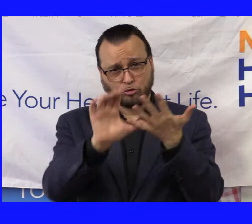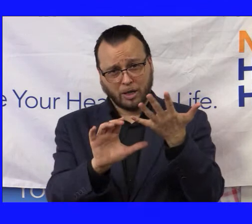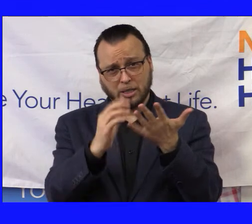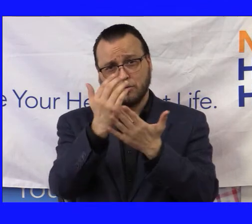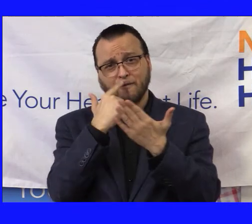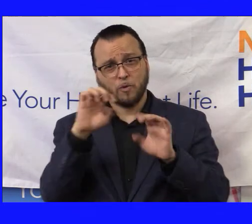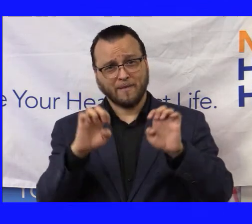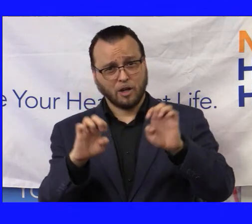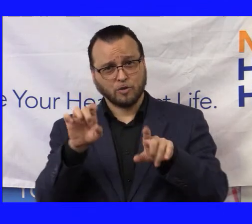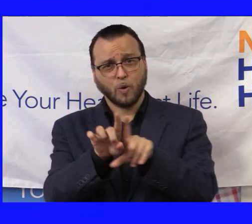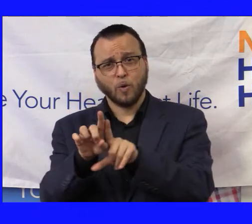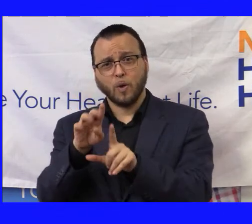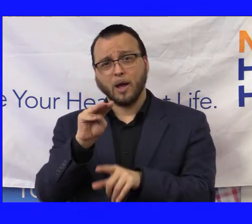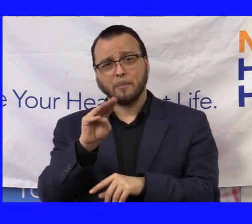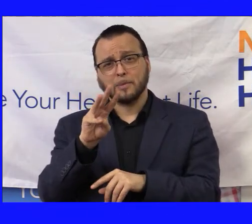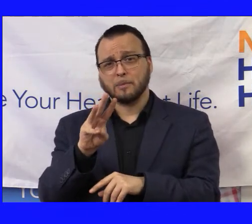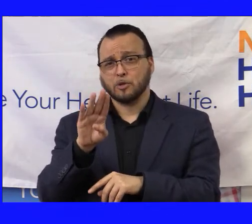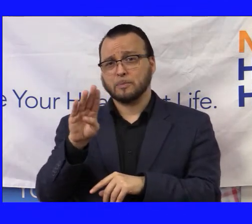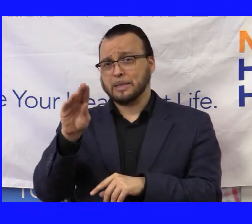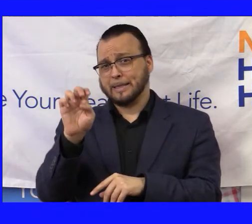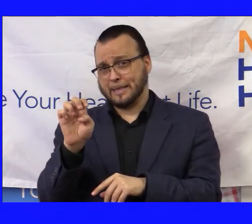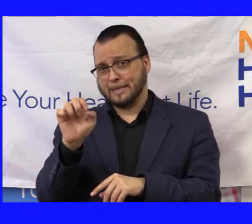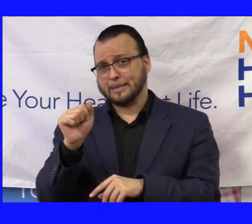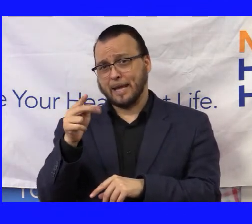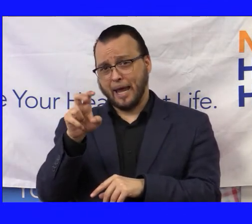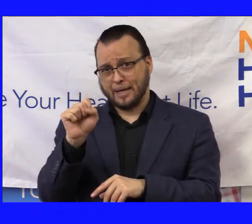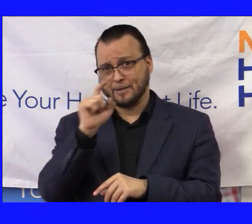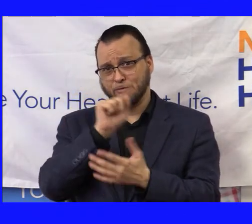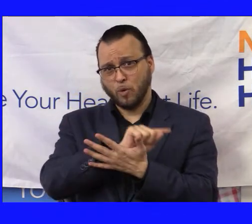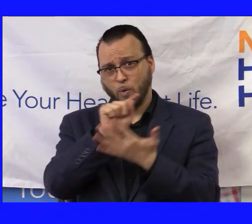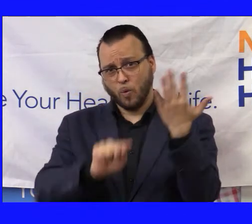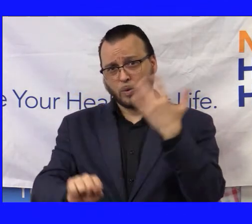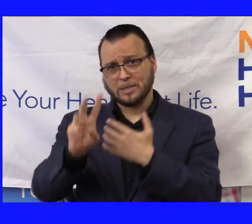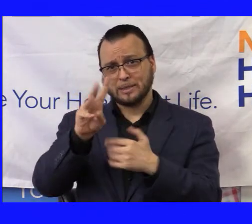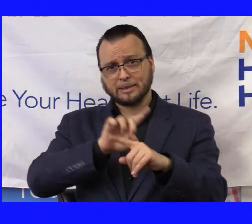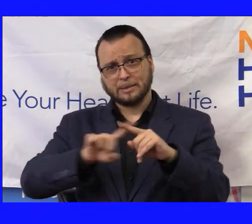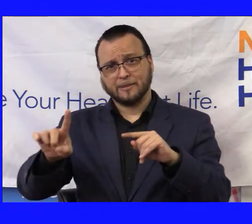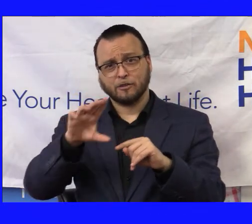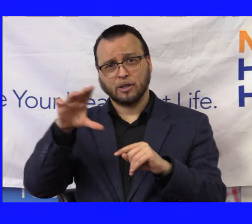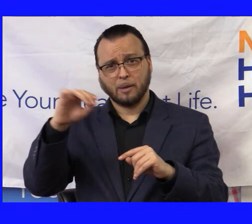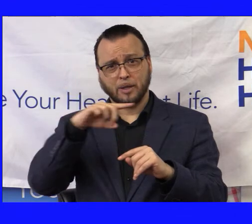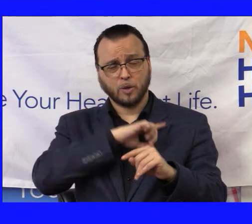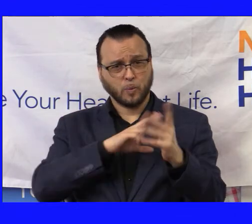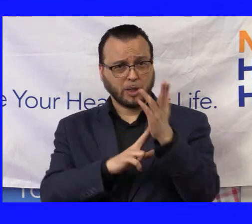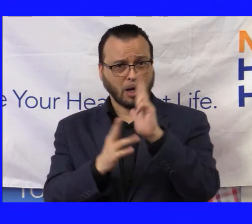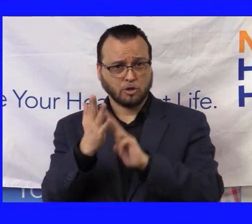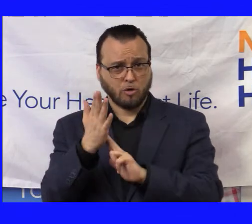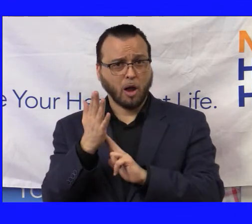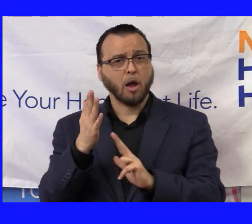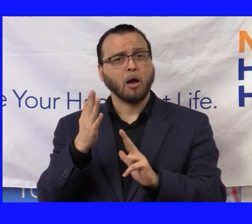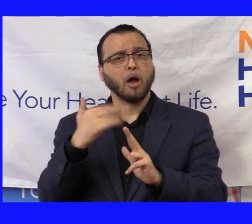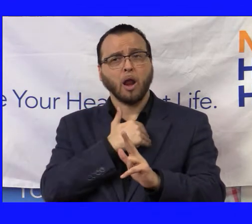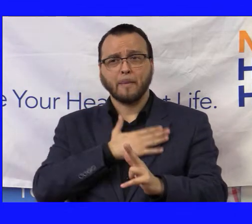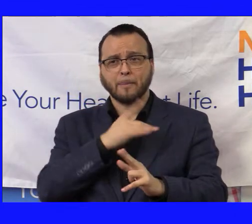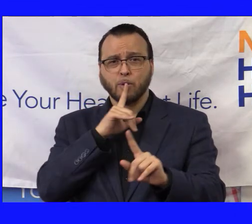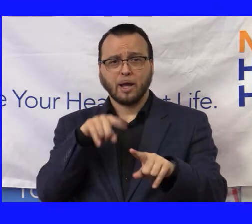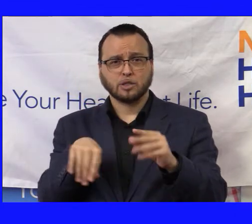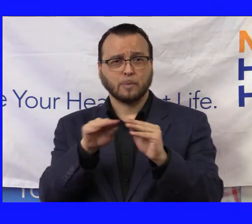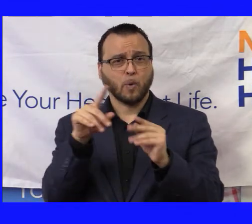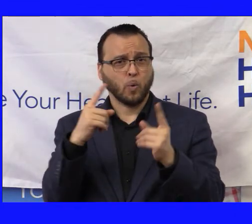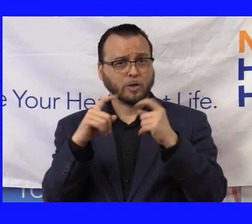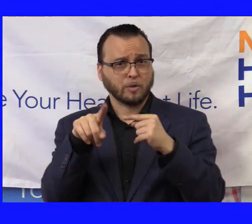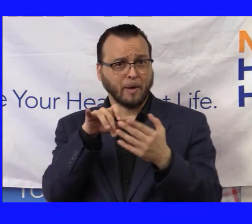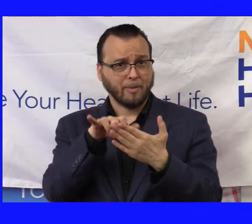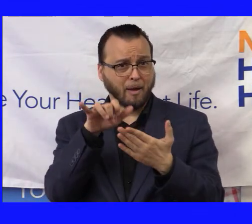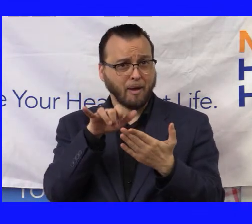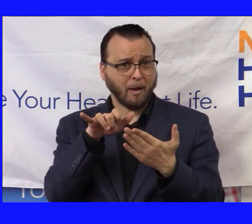you the MWBE status for the 6 firms that we've gone into contract with, which I'm happy to answer more questions about in